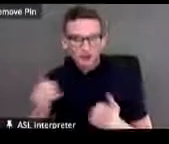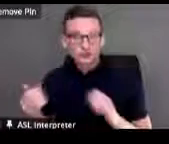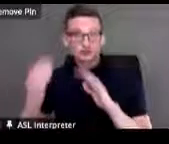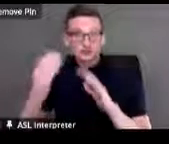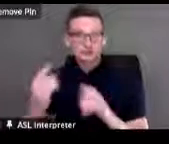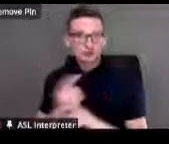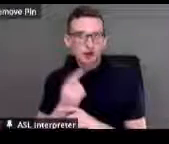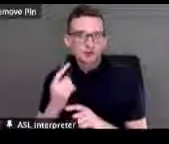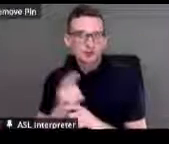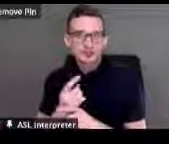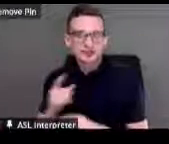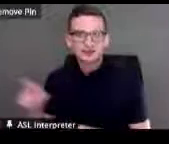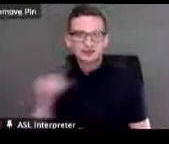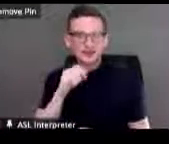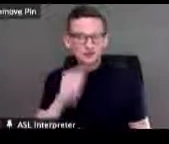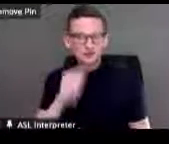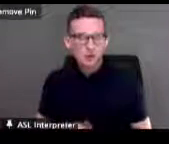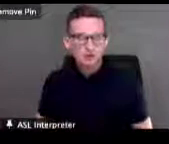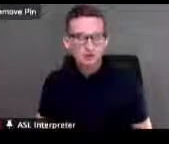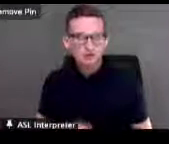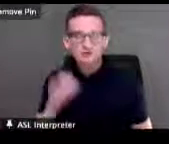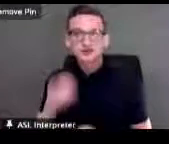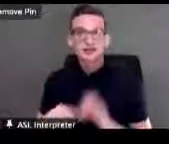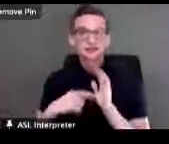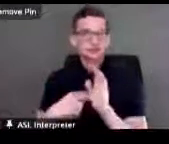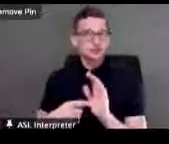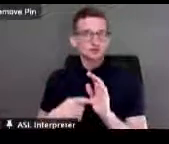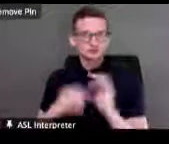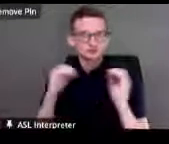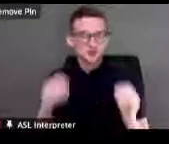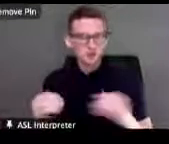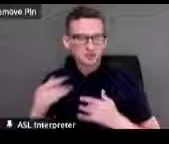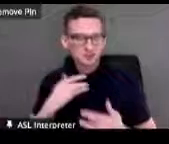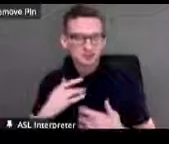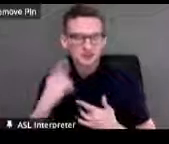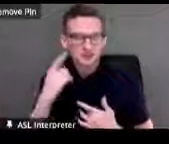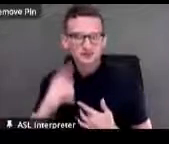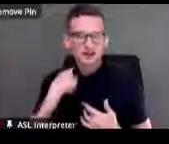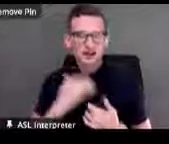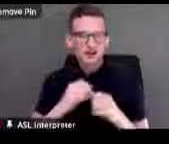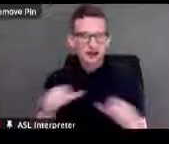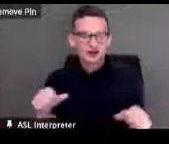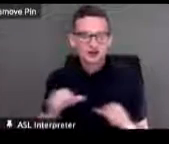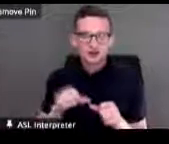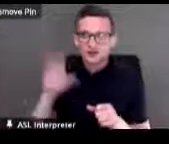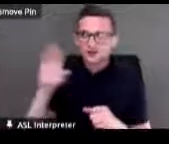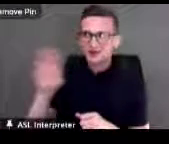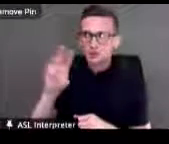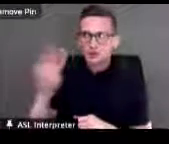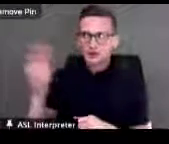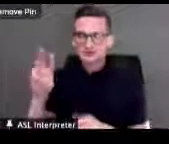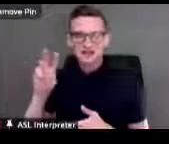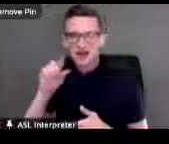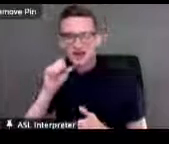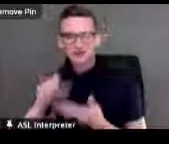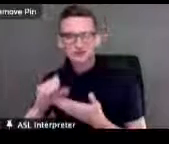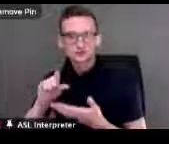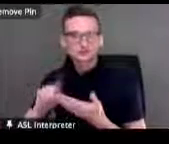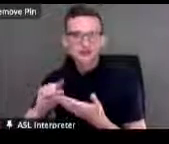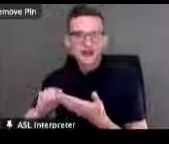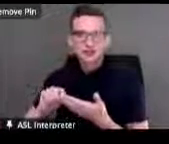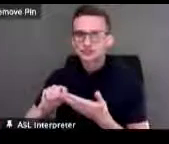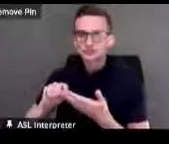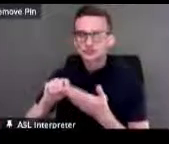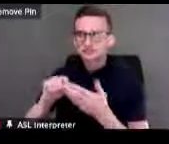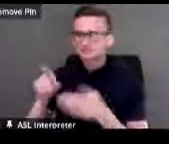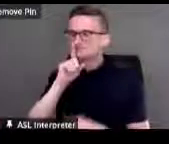their lack of concern for this area, demonstrated in their newsletters and on their website. The crest and east side of the Sierra